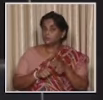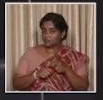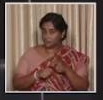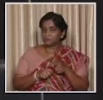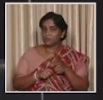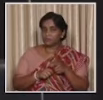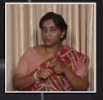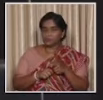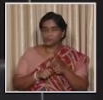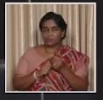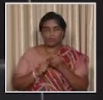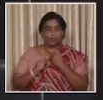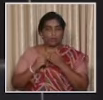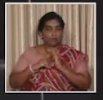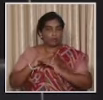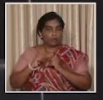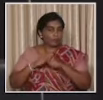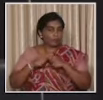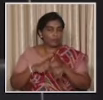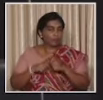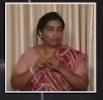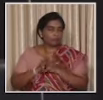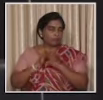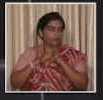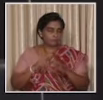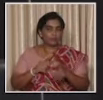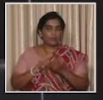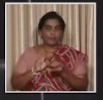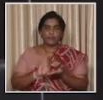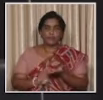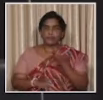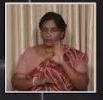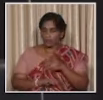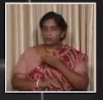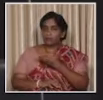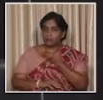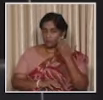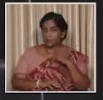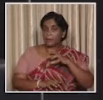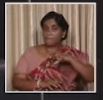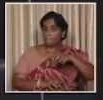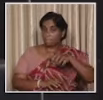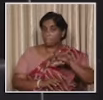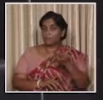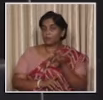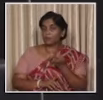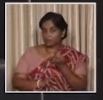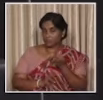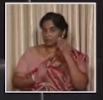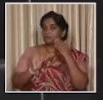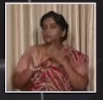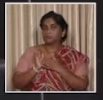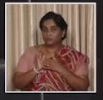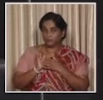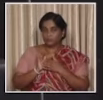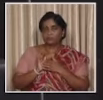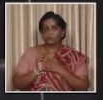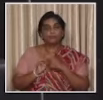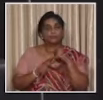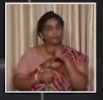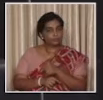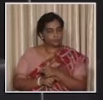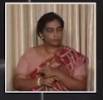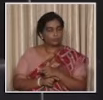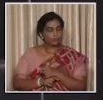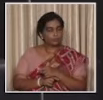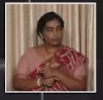the value of the pipes that are lying in the yards of the